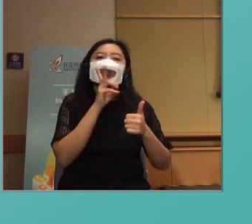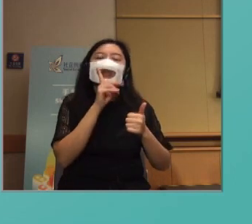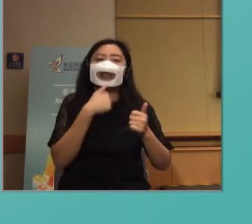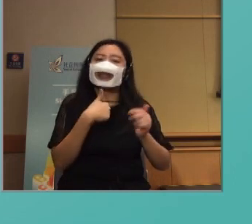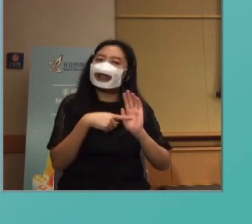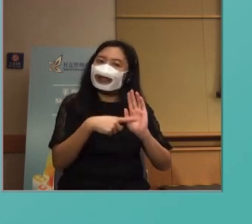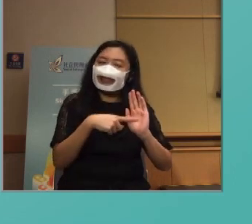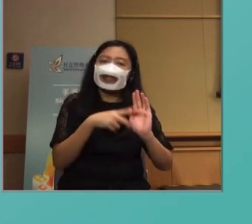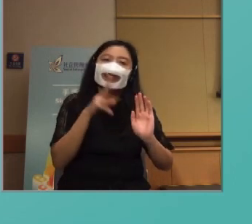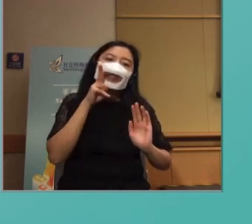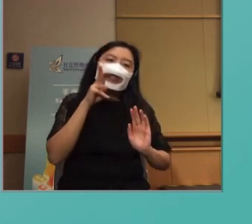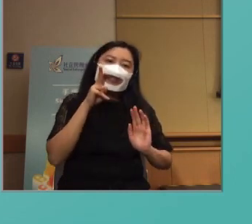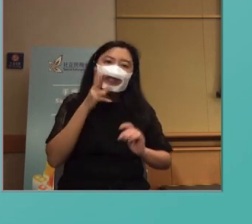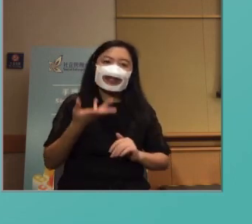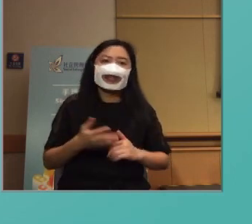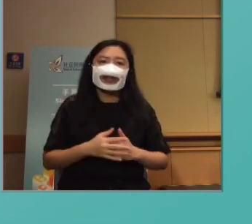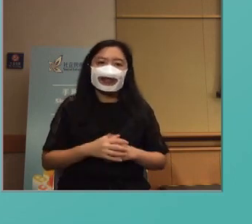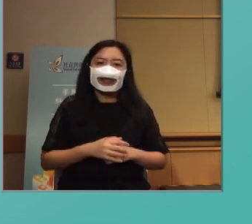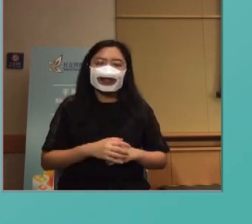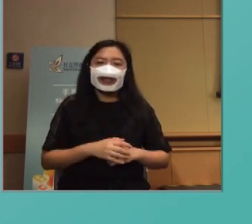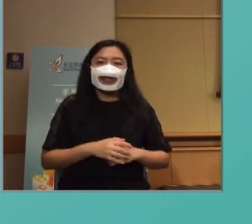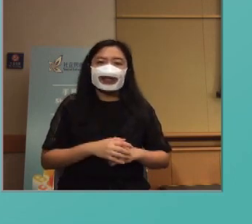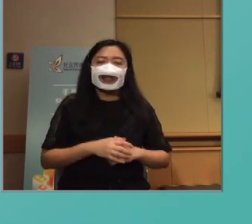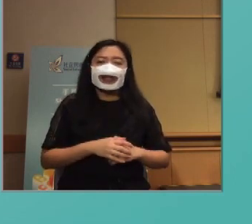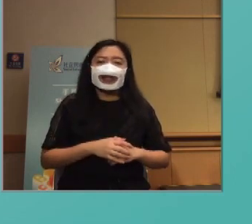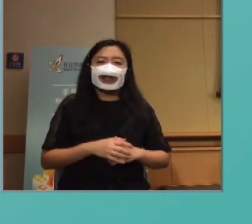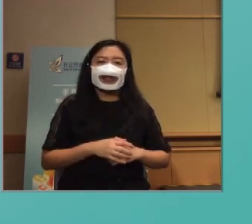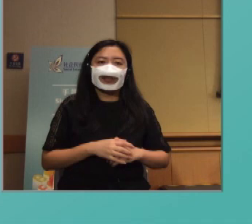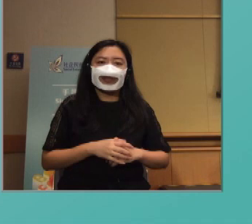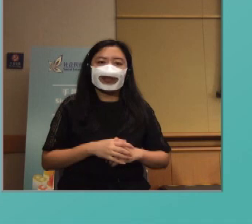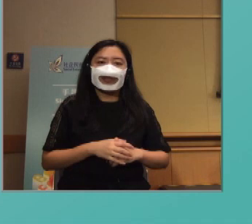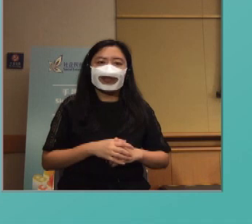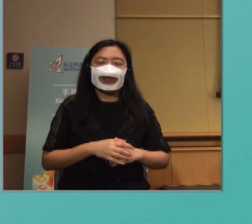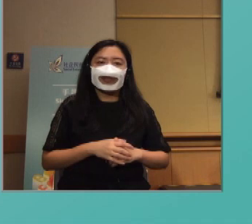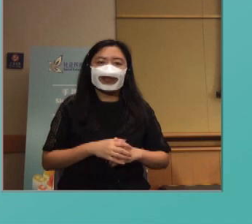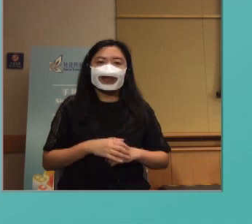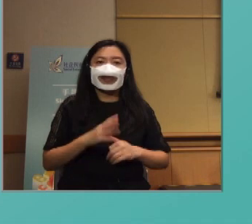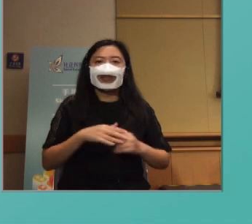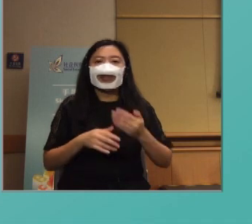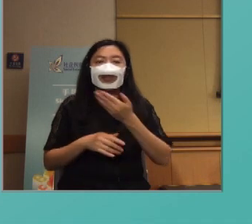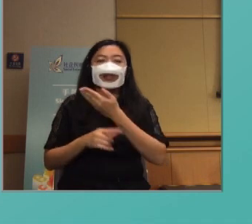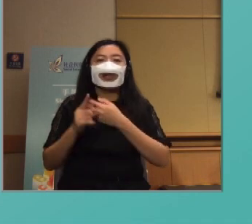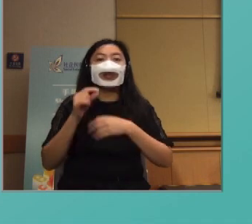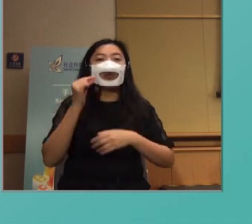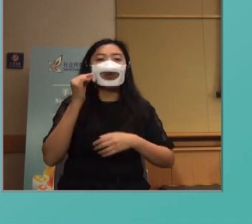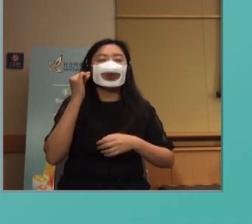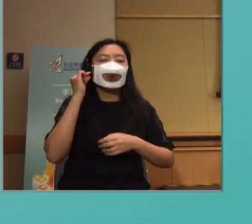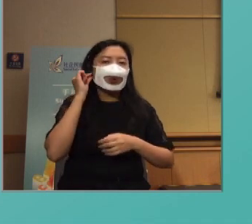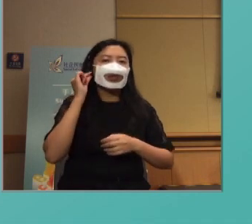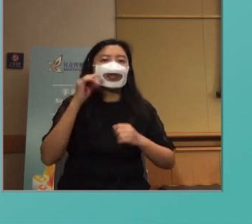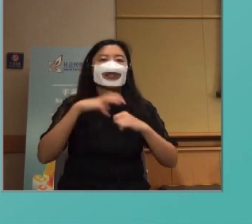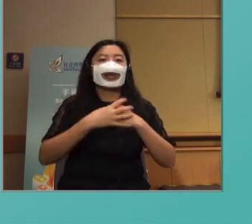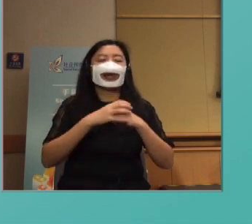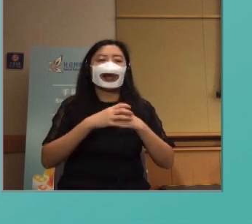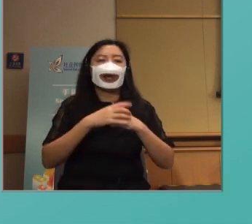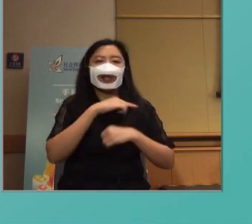World of Women, one of the program to support greater diversity. World of Women and